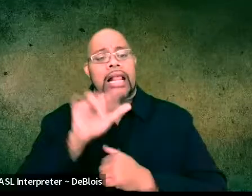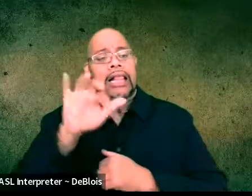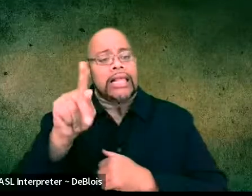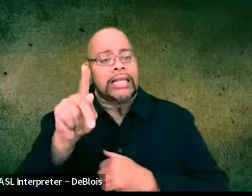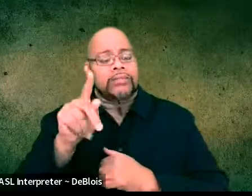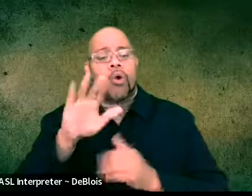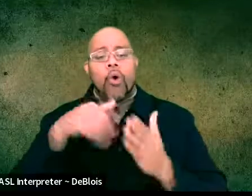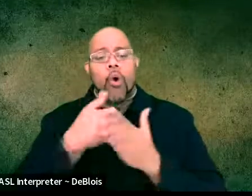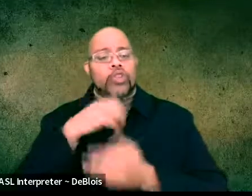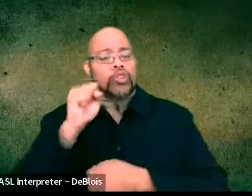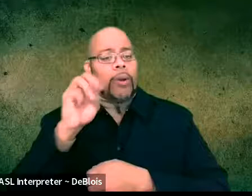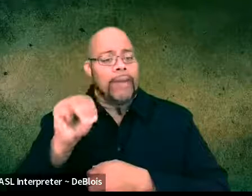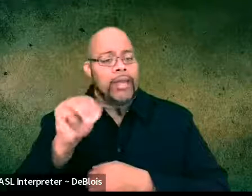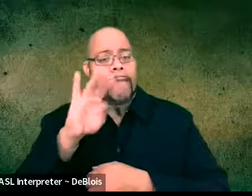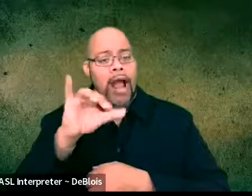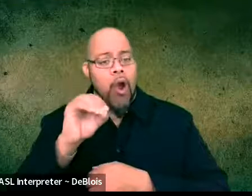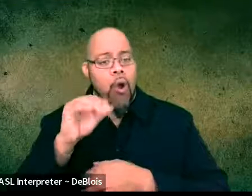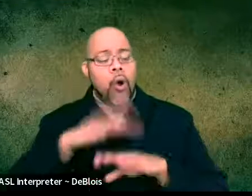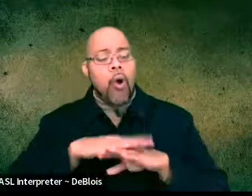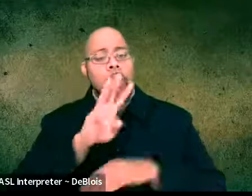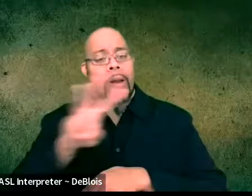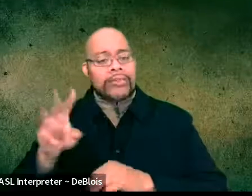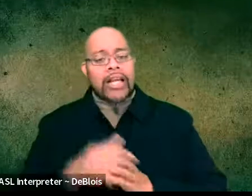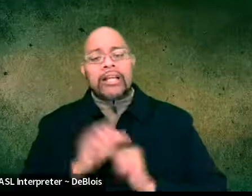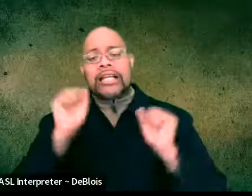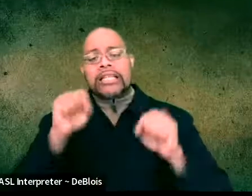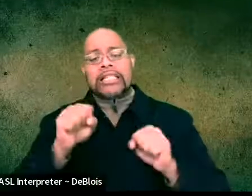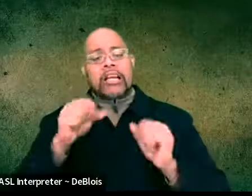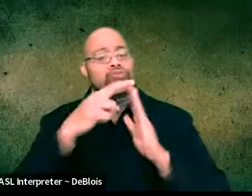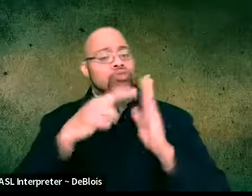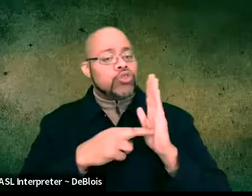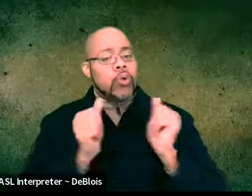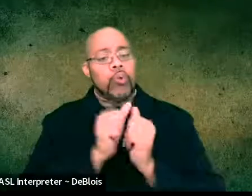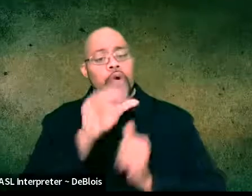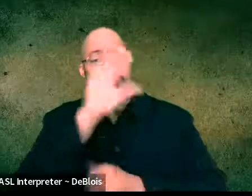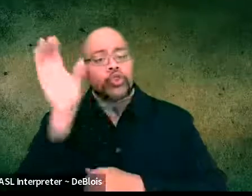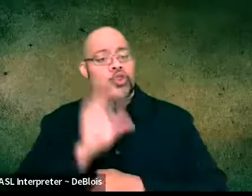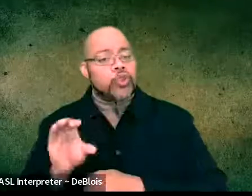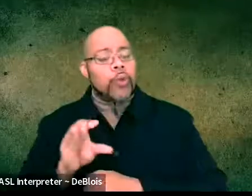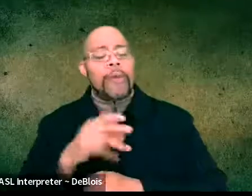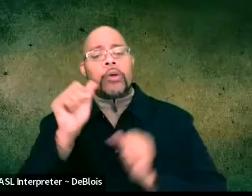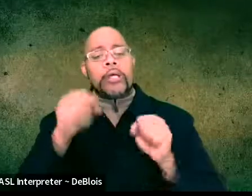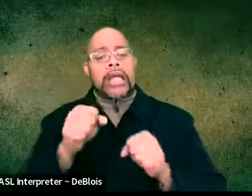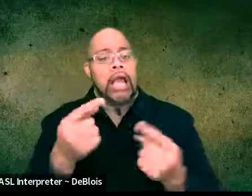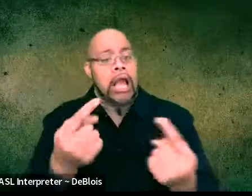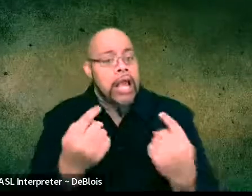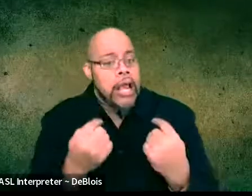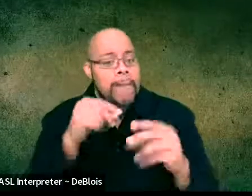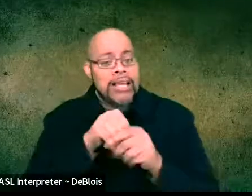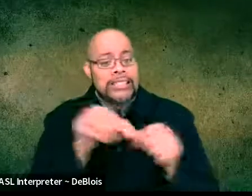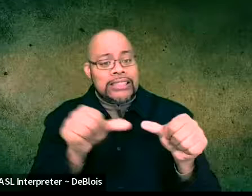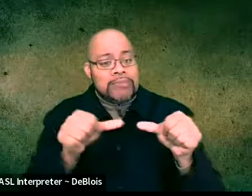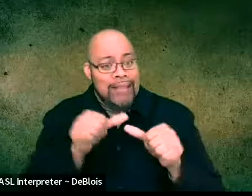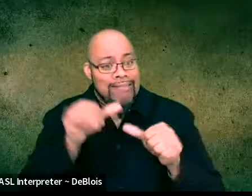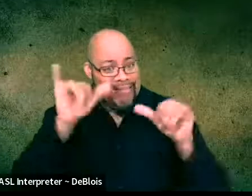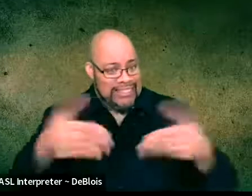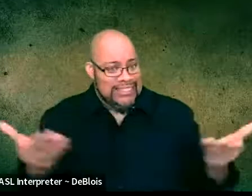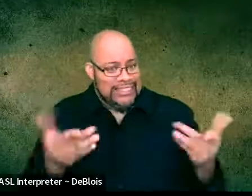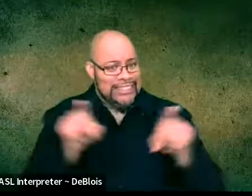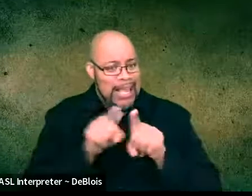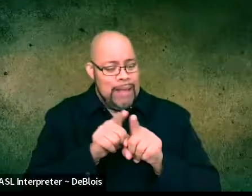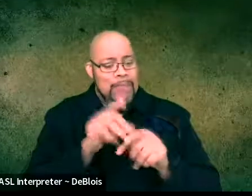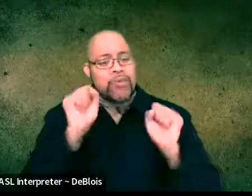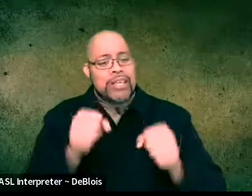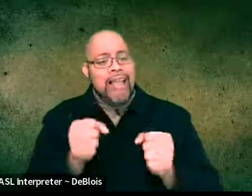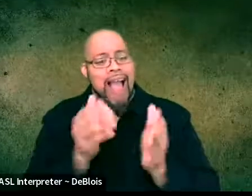in all of our social media bios on our website. You can just register with the Zoom link. And then you can come into a space just like this, and